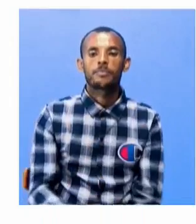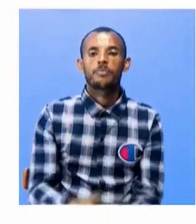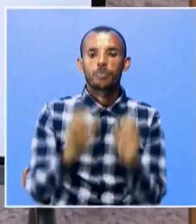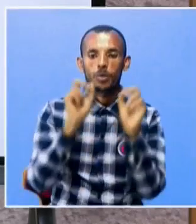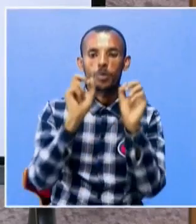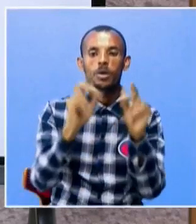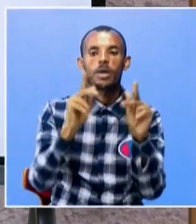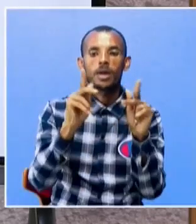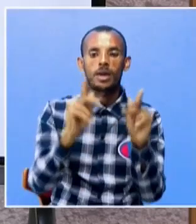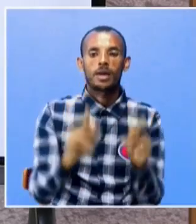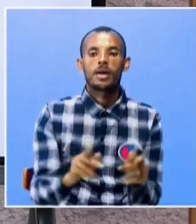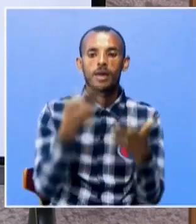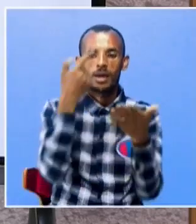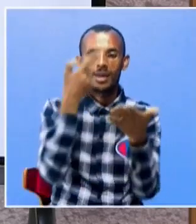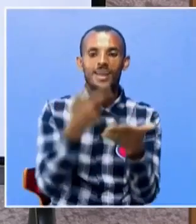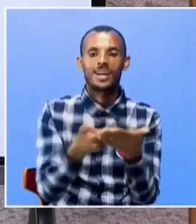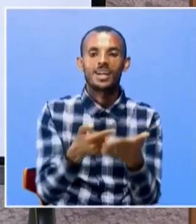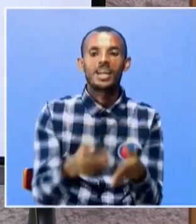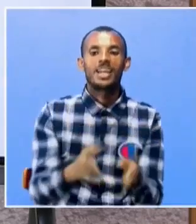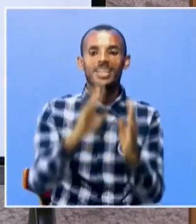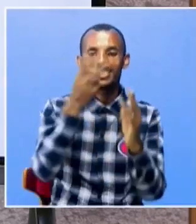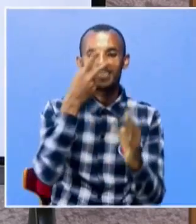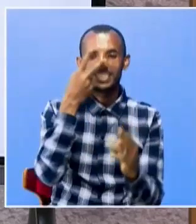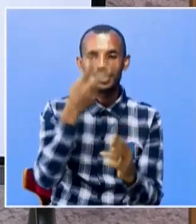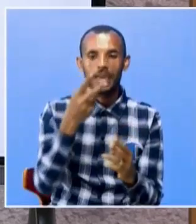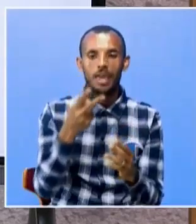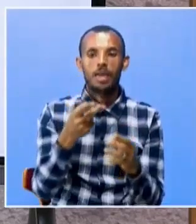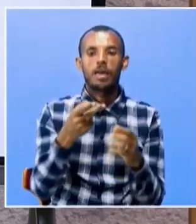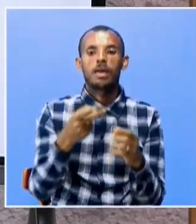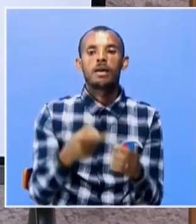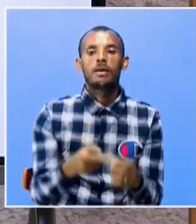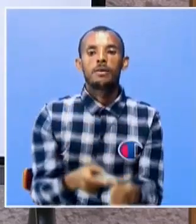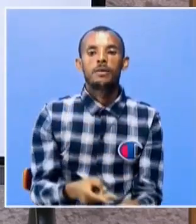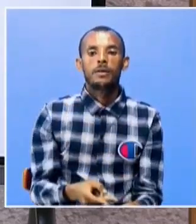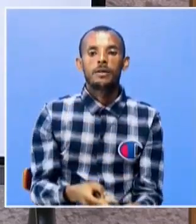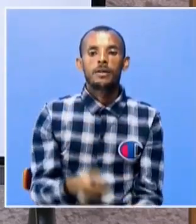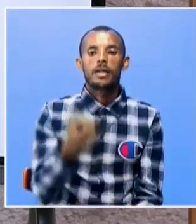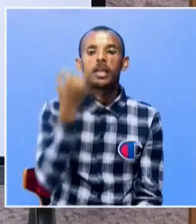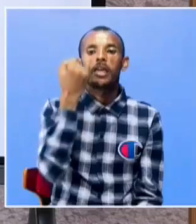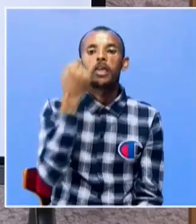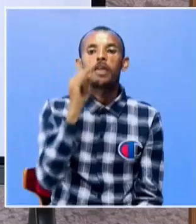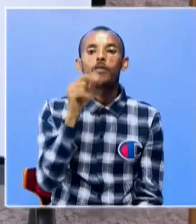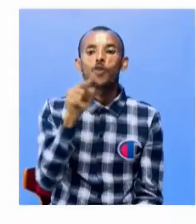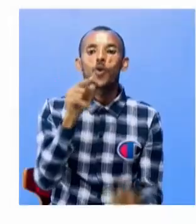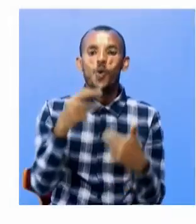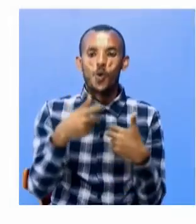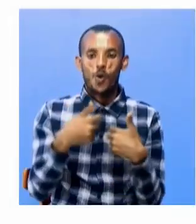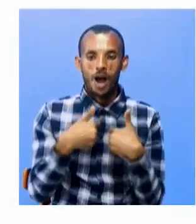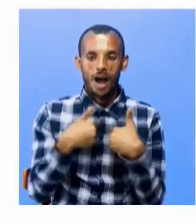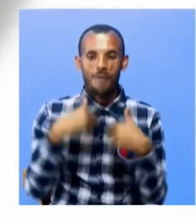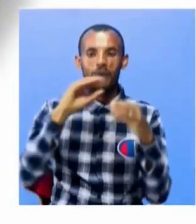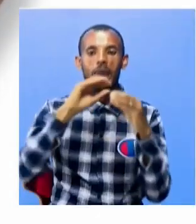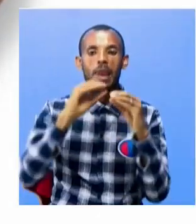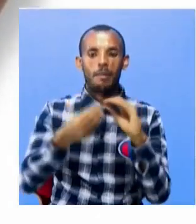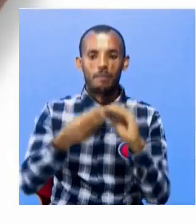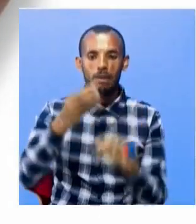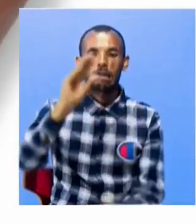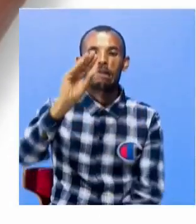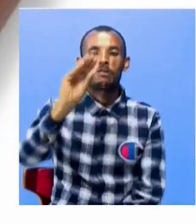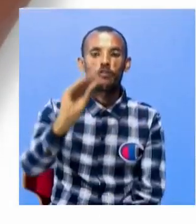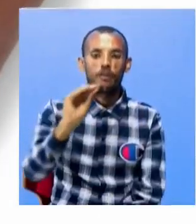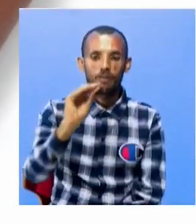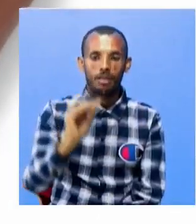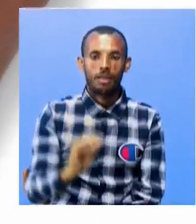Okay, here let's see one thing here. If you have a number 50, if